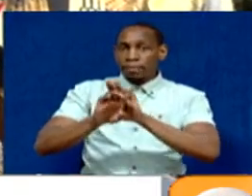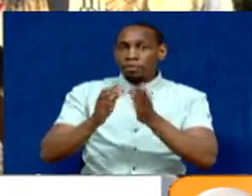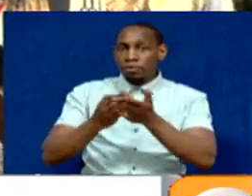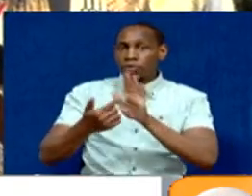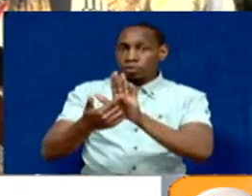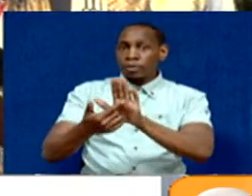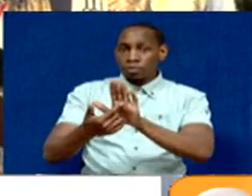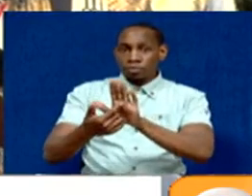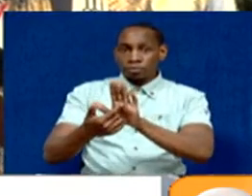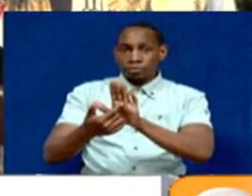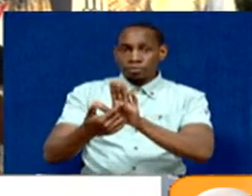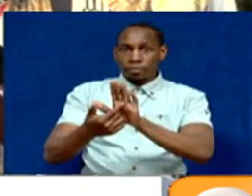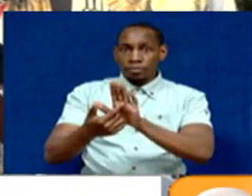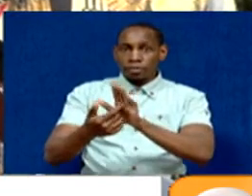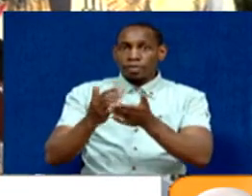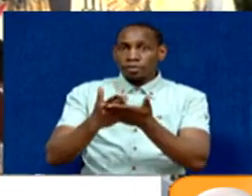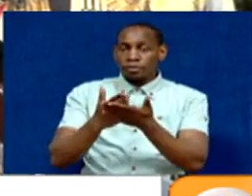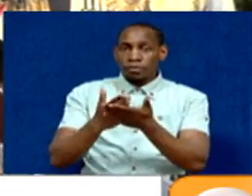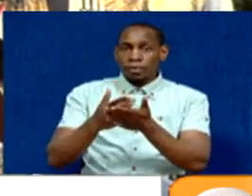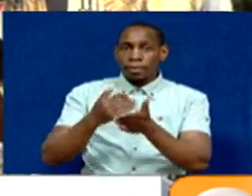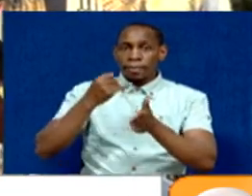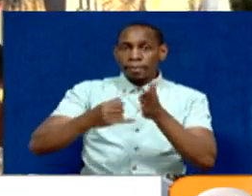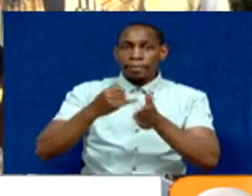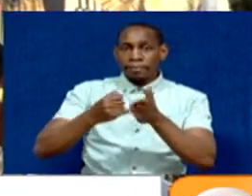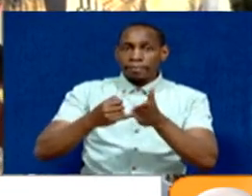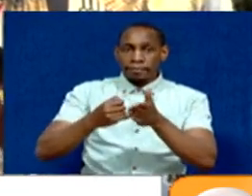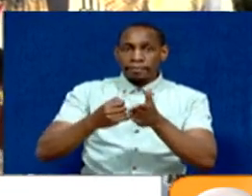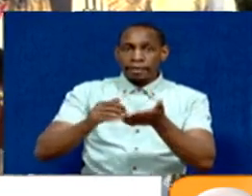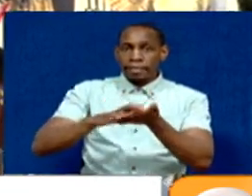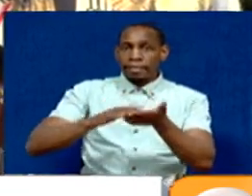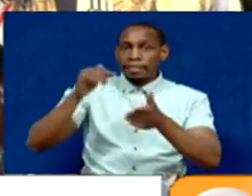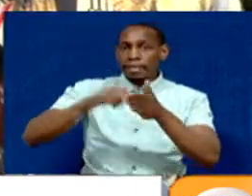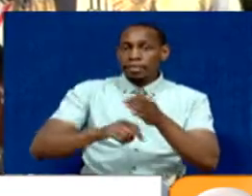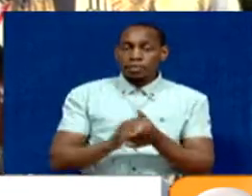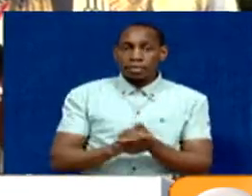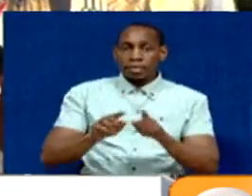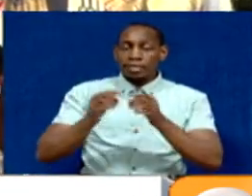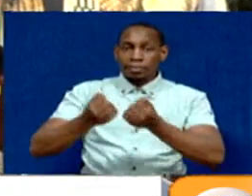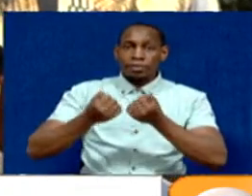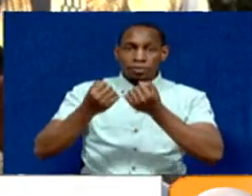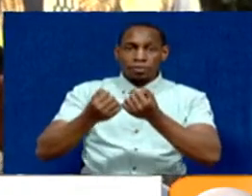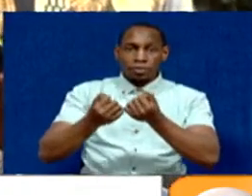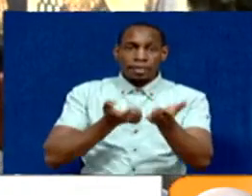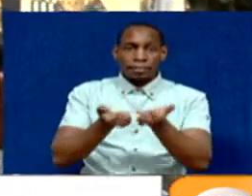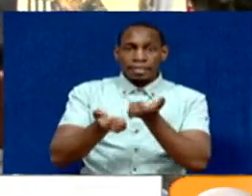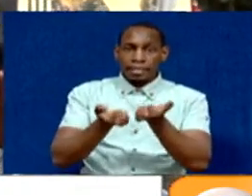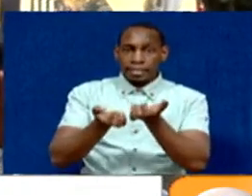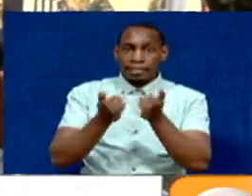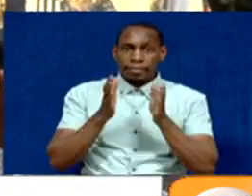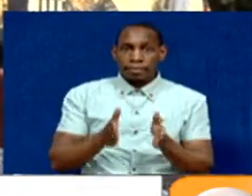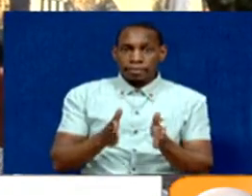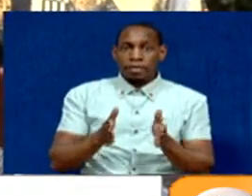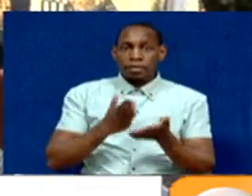have really demonstrated that we have a very deep manufacturing base and very, very strong entrepreneurs, and